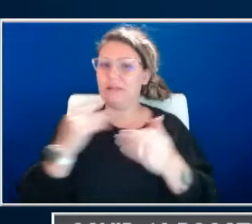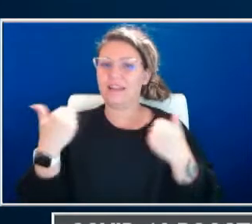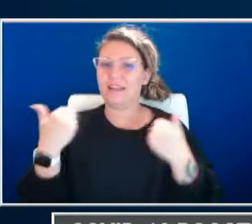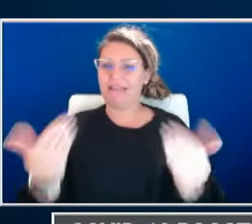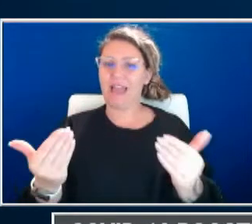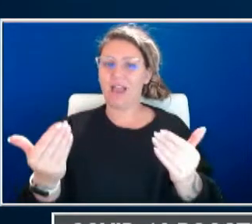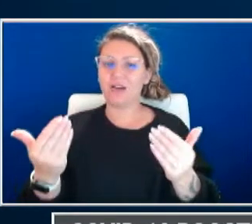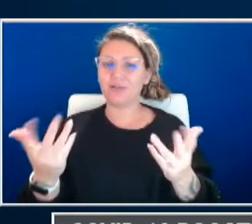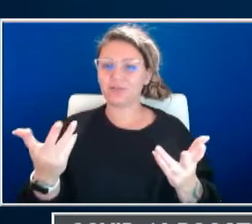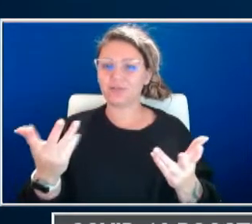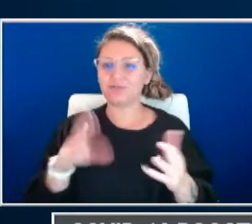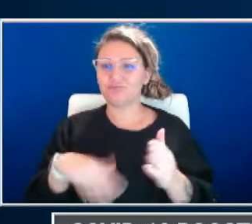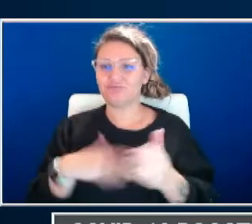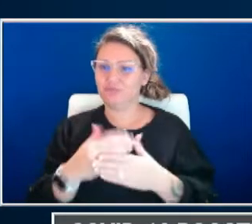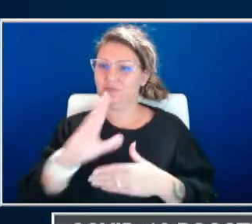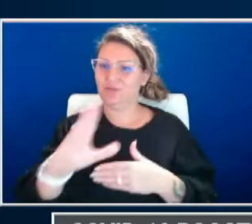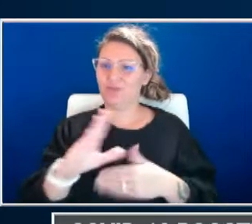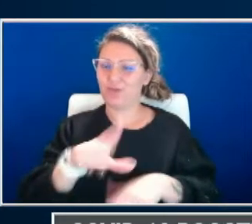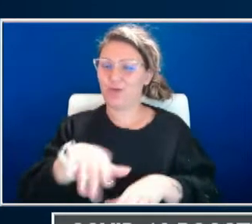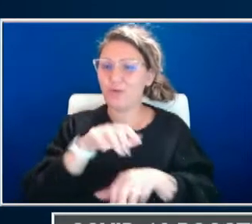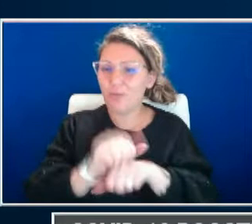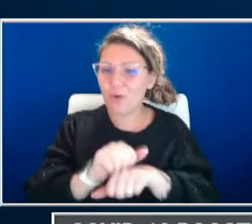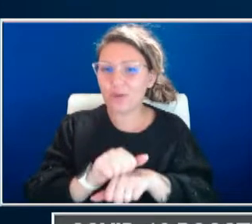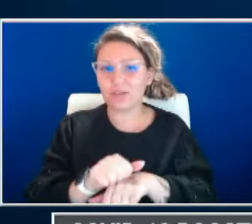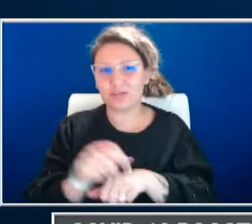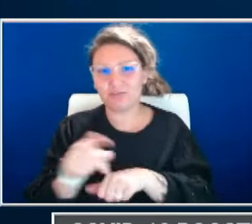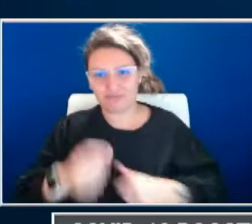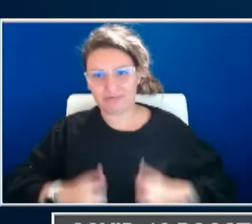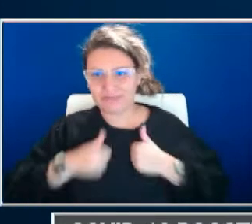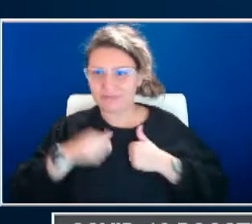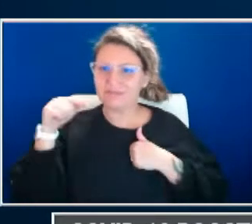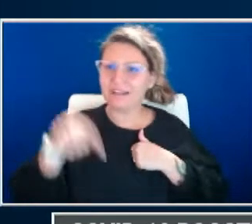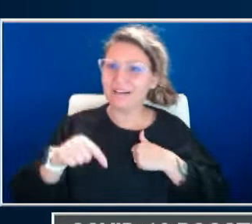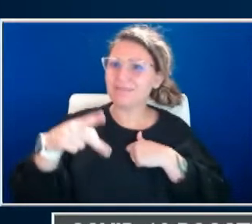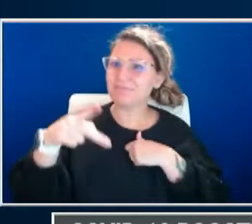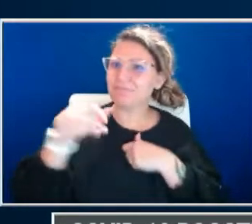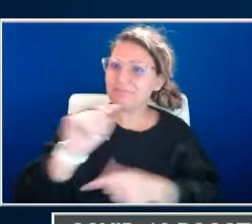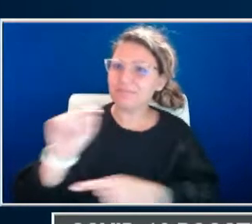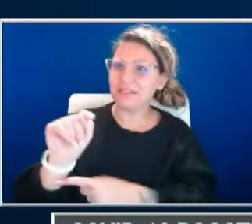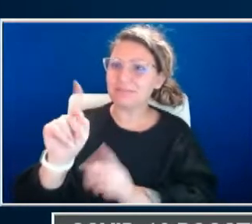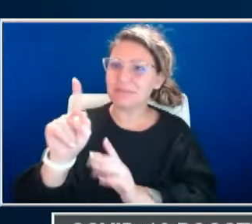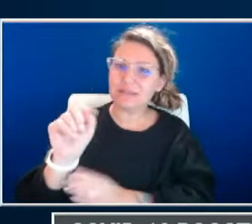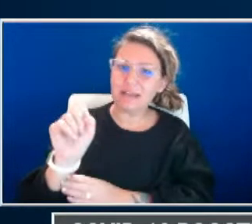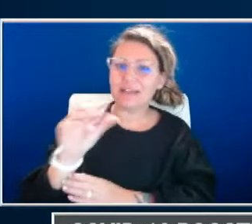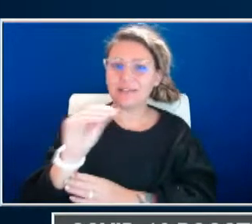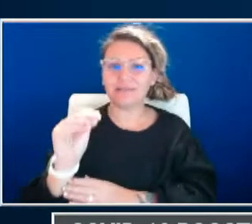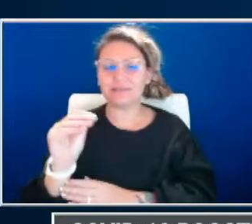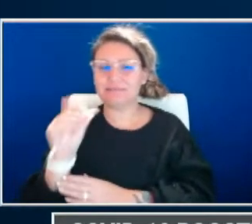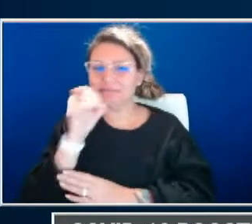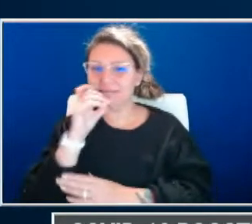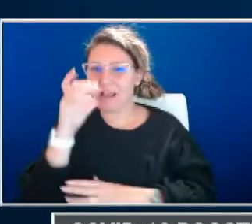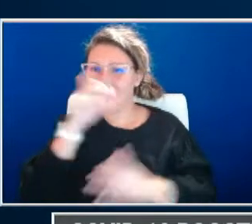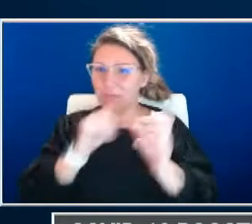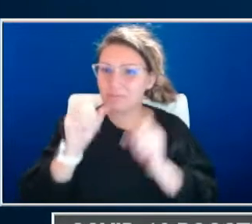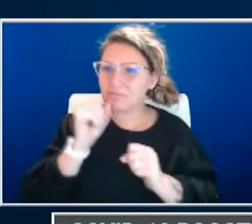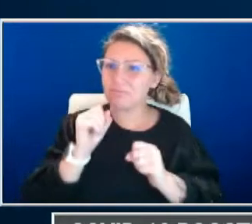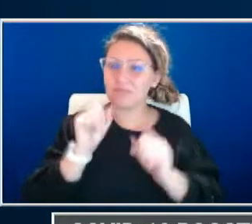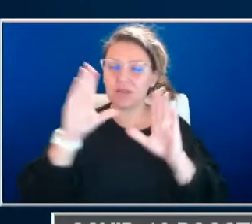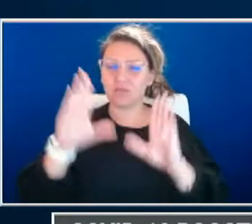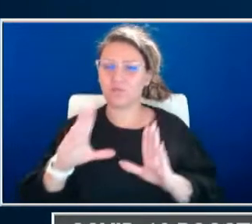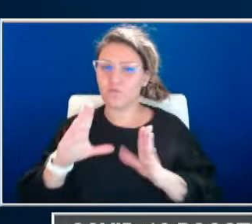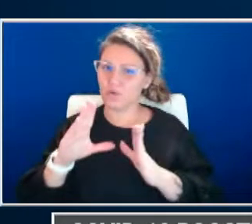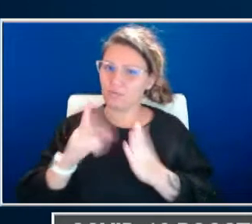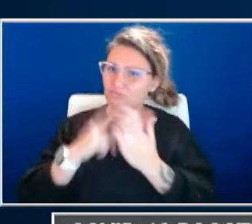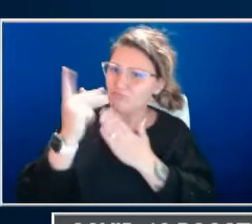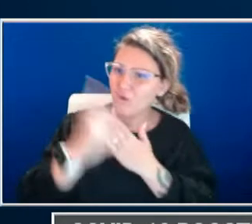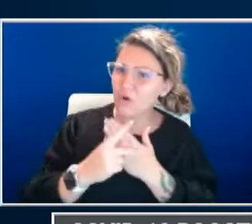to your appointments. You're down in Pittsburgh, and we don't want people to miss out on great treatments that they need due to that. And certainly due